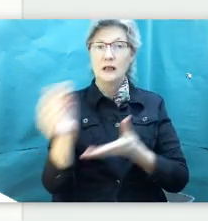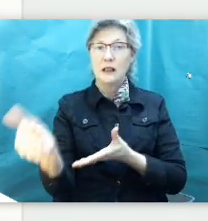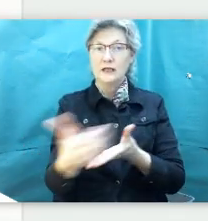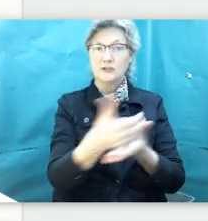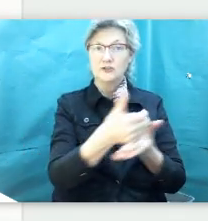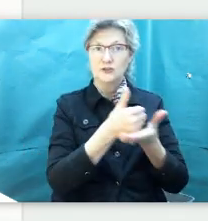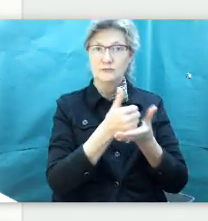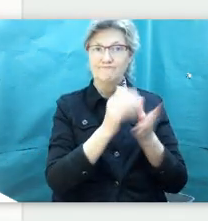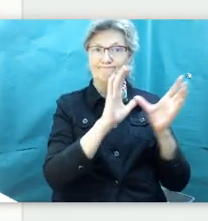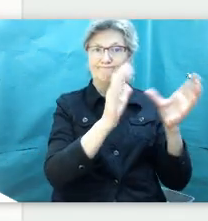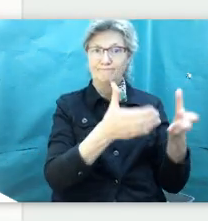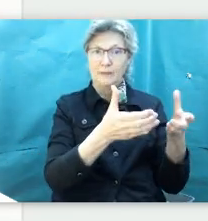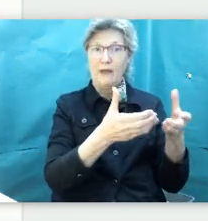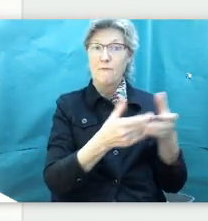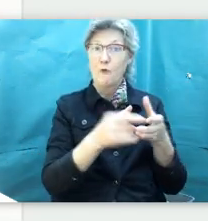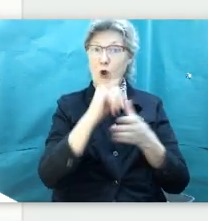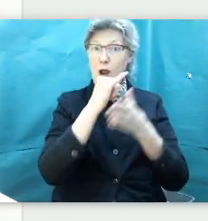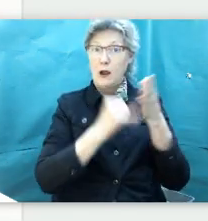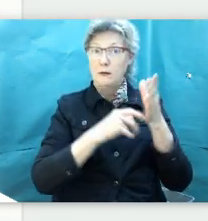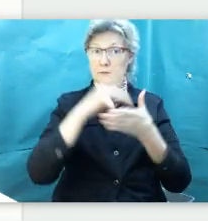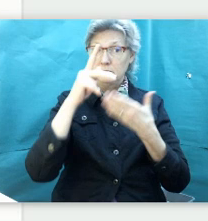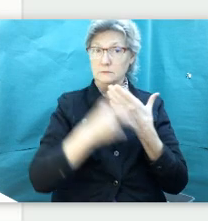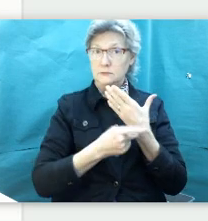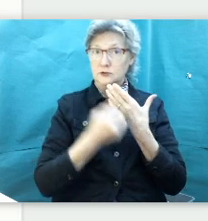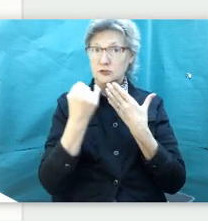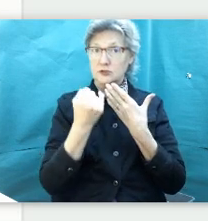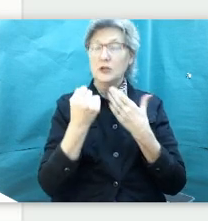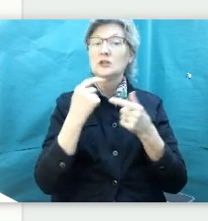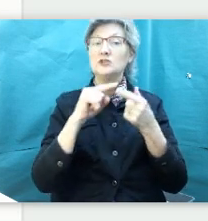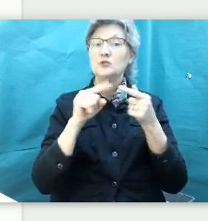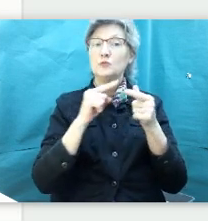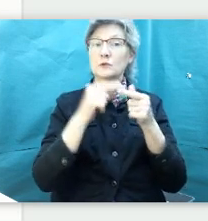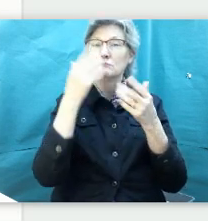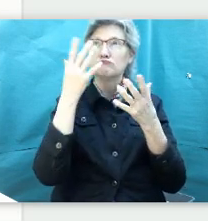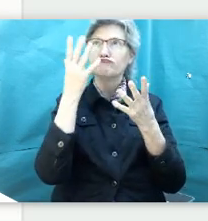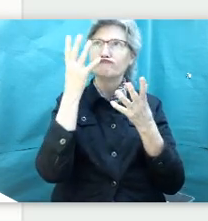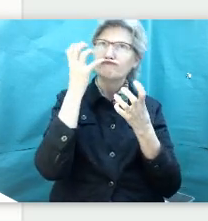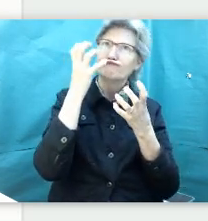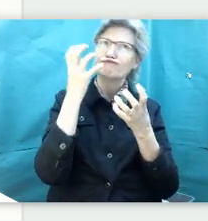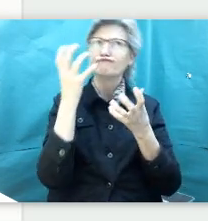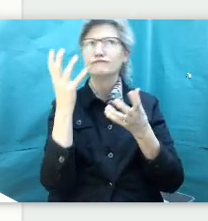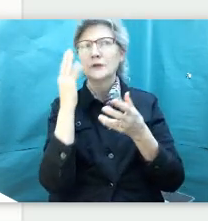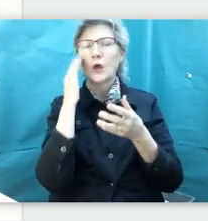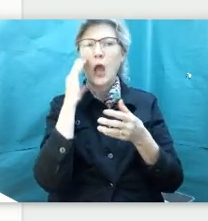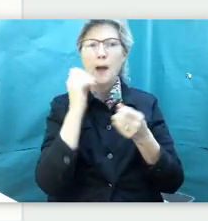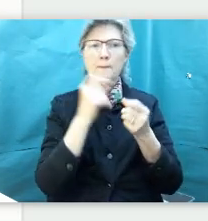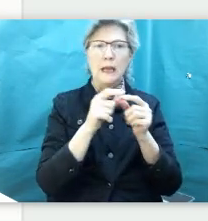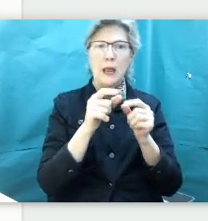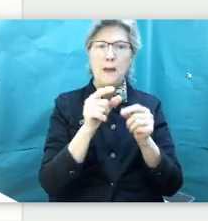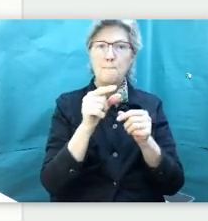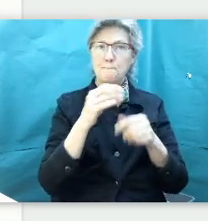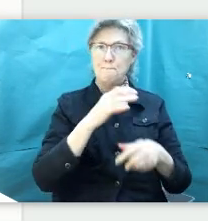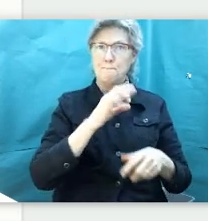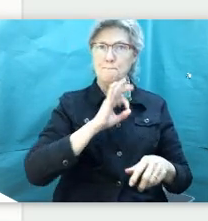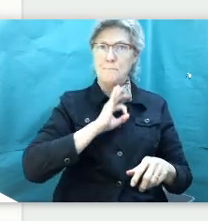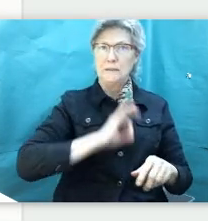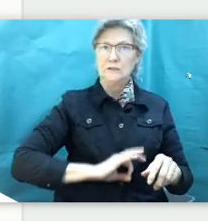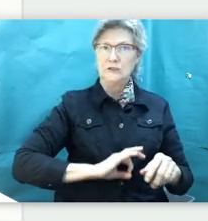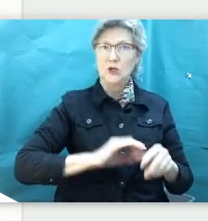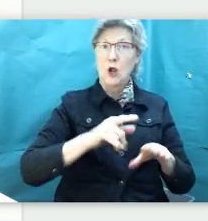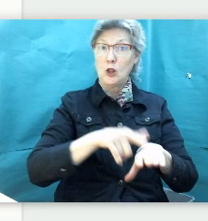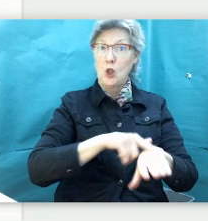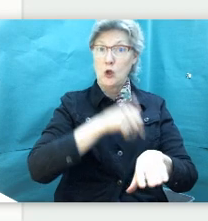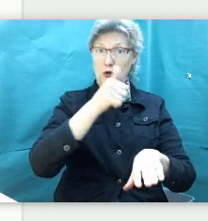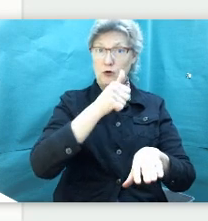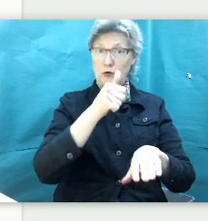know how many buttons are longer than 1/4. Okay, so if I look at all of the buttons she has